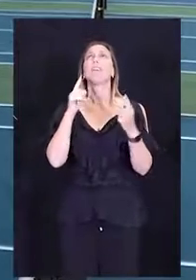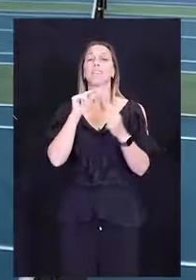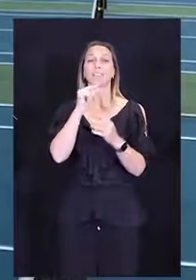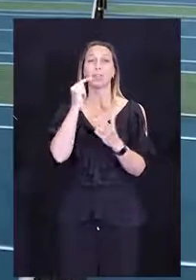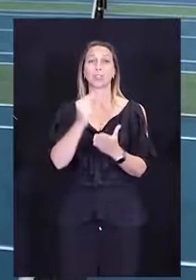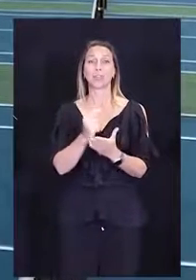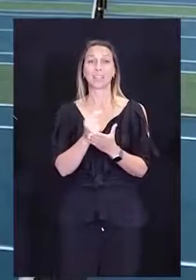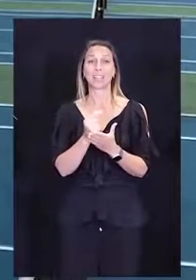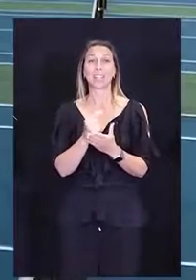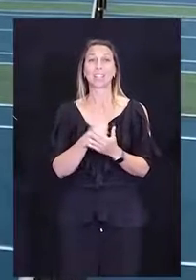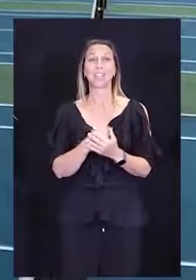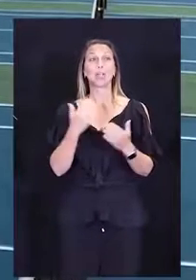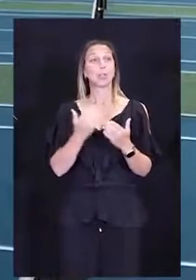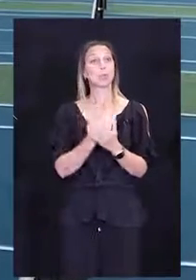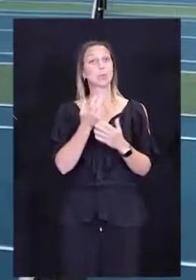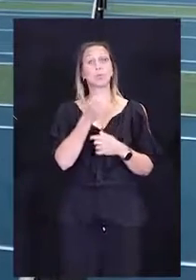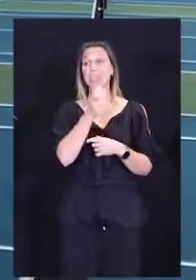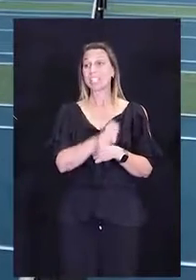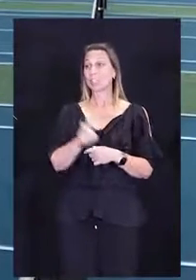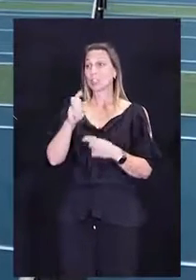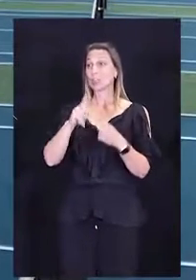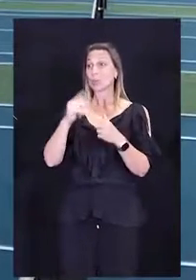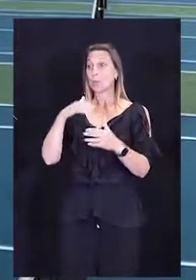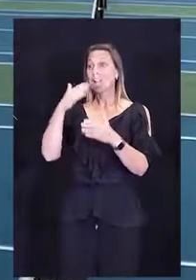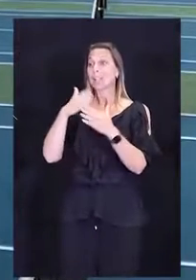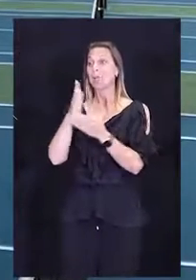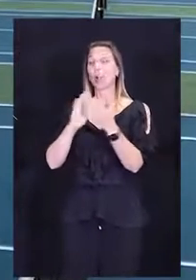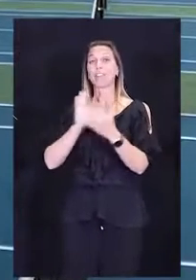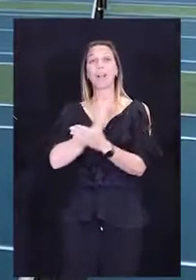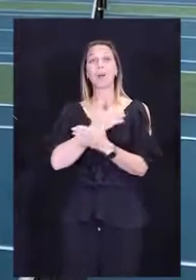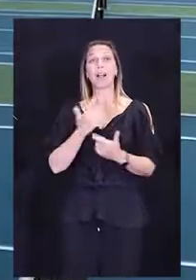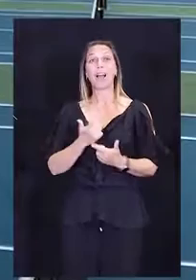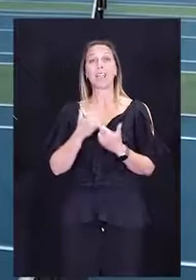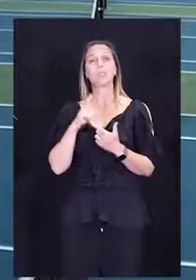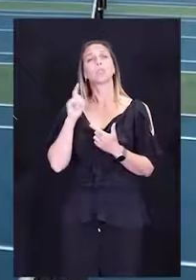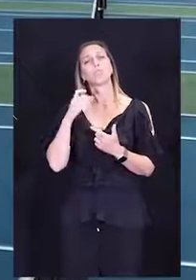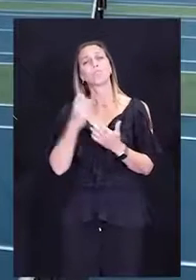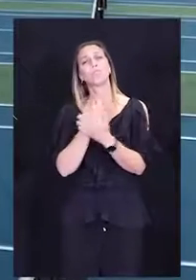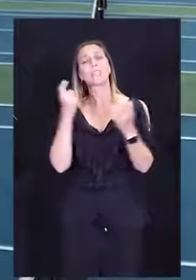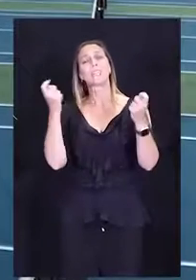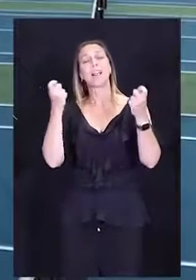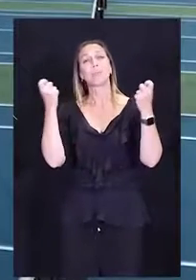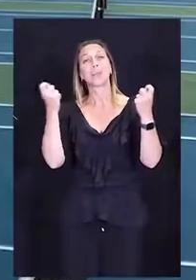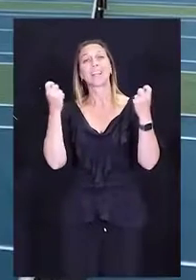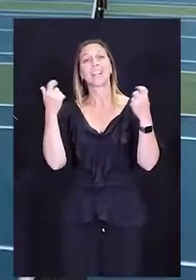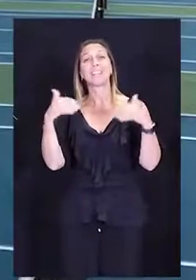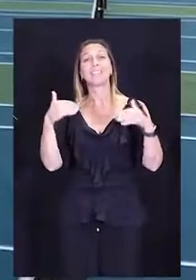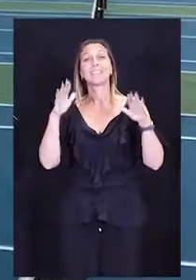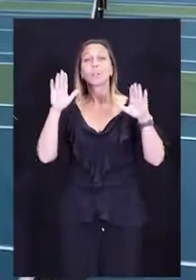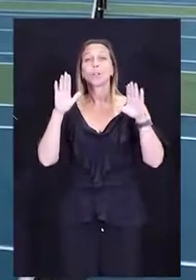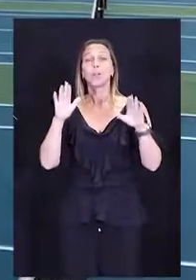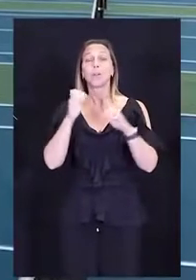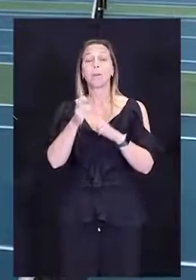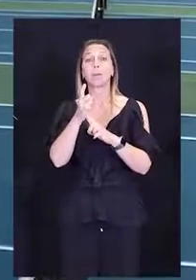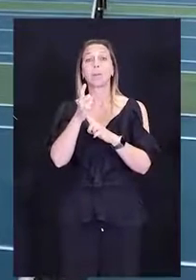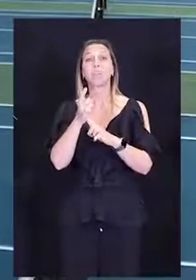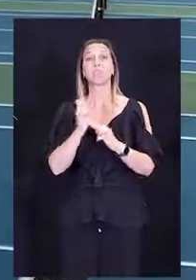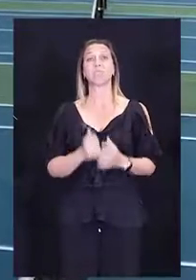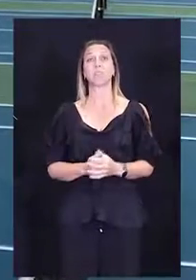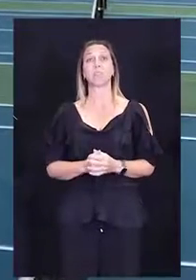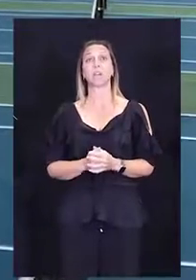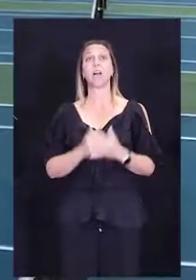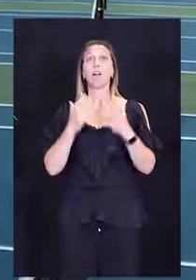finally graduating. So as we transition to the next chapter in our lives, let's celebrate this truly incredible accomplishment.